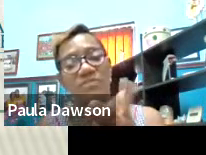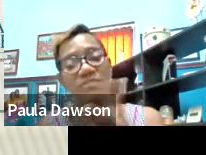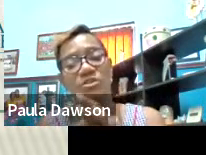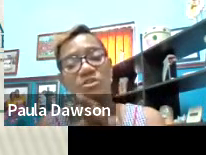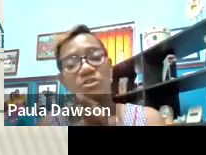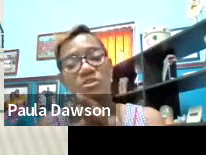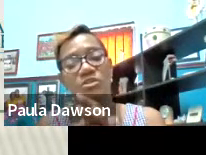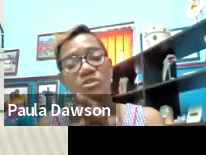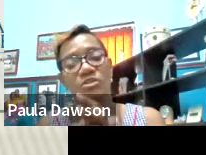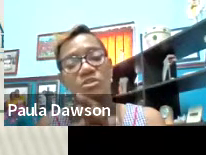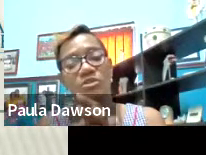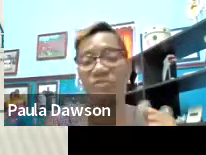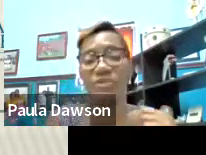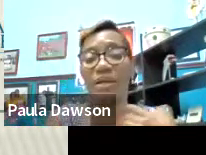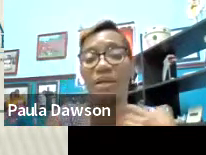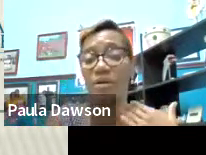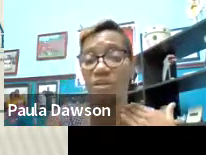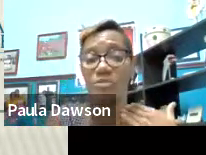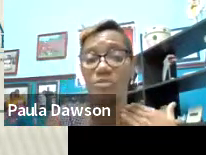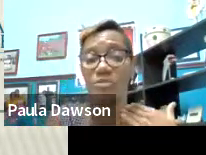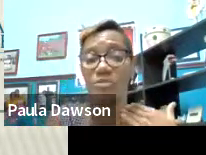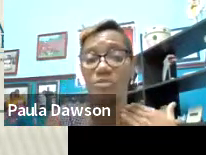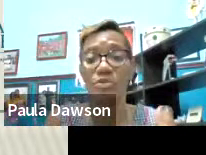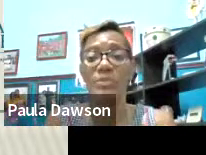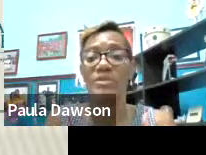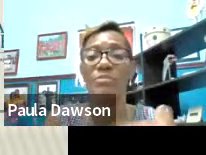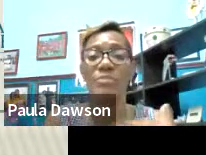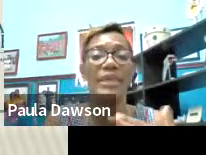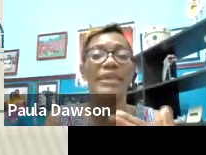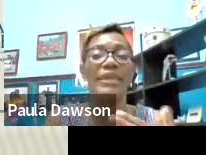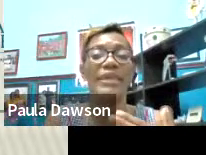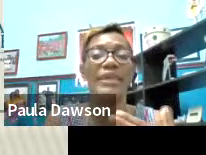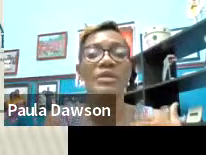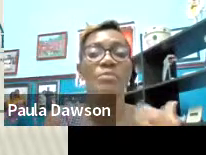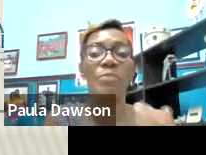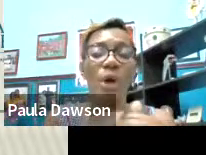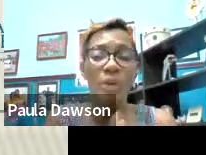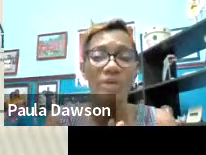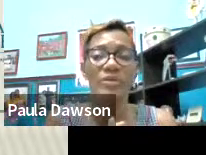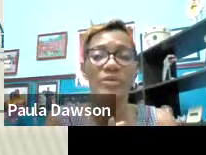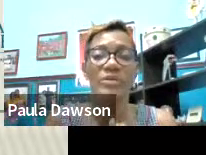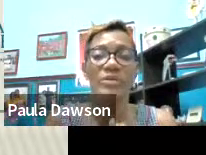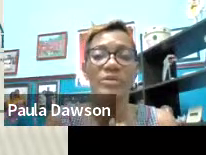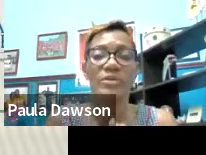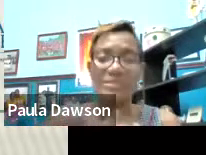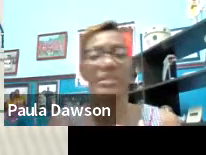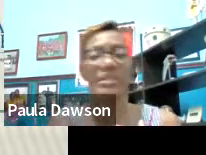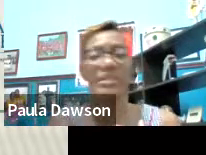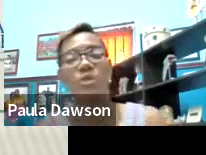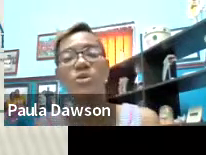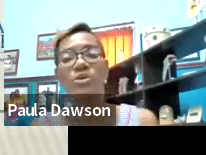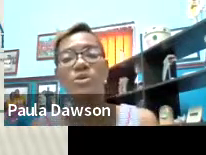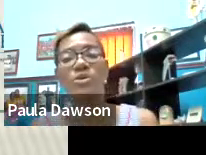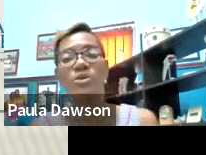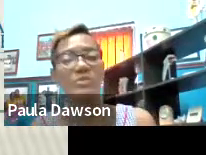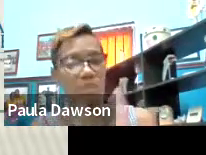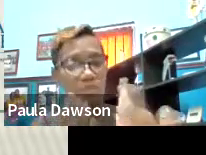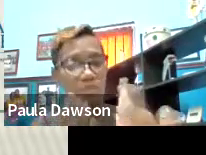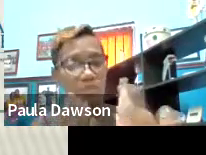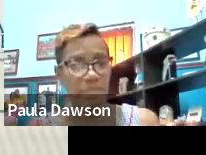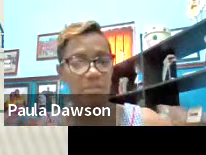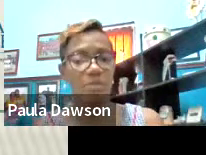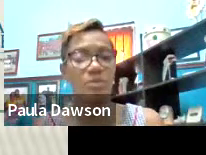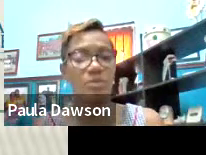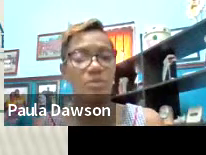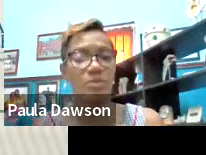also affect the nerves in the periphery and cause peripheral neuropathy pain. However, spasticity can be good.